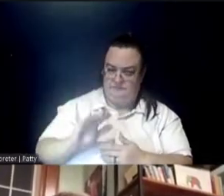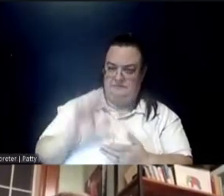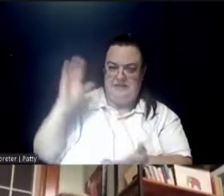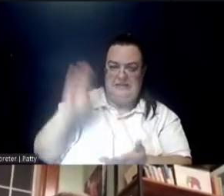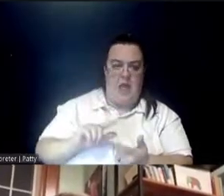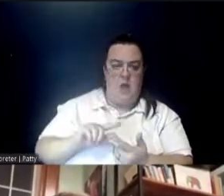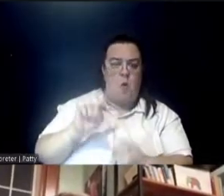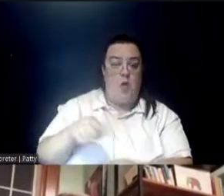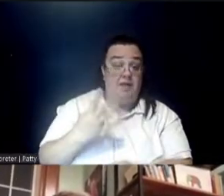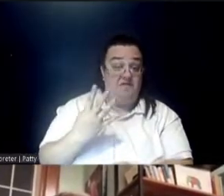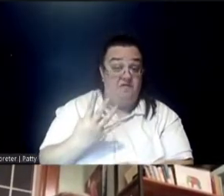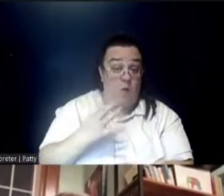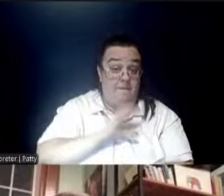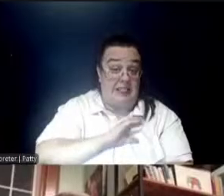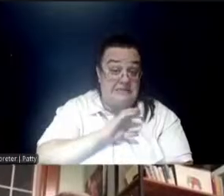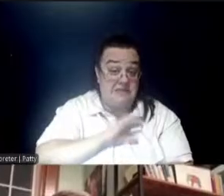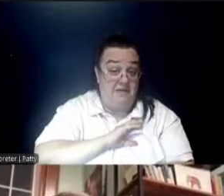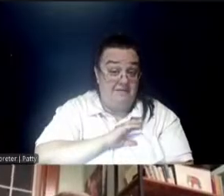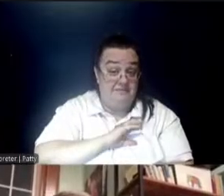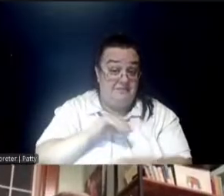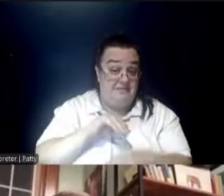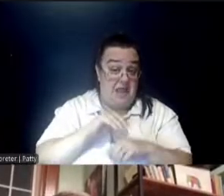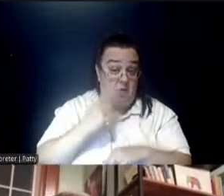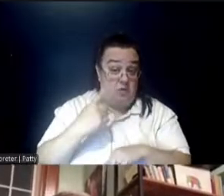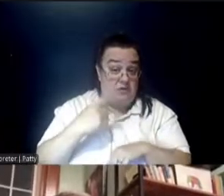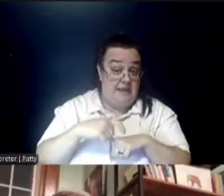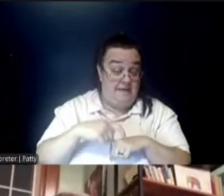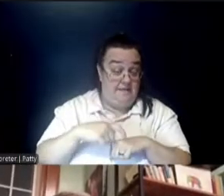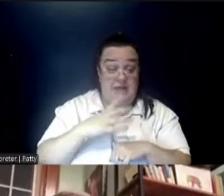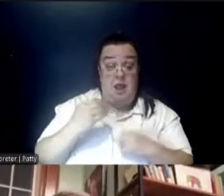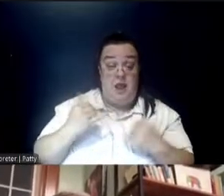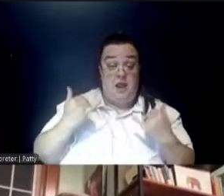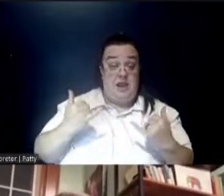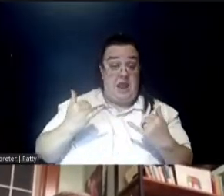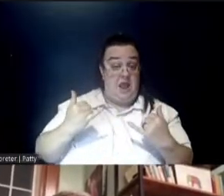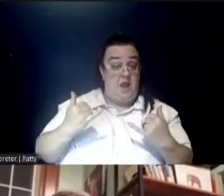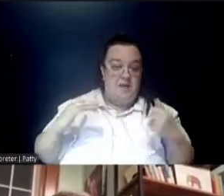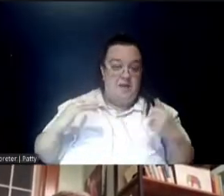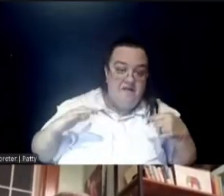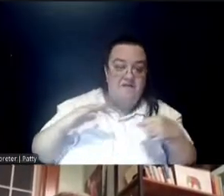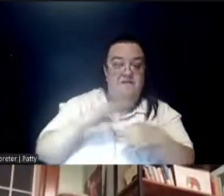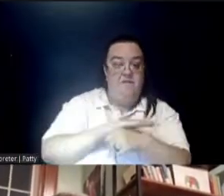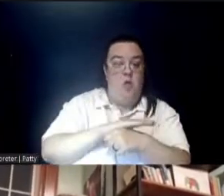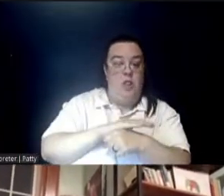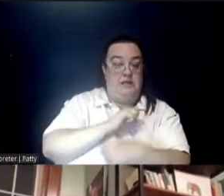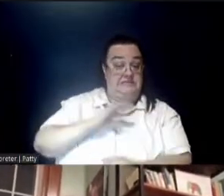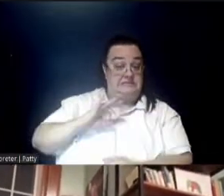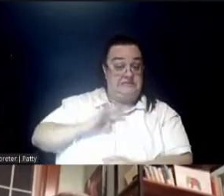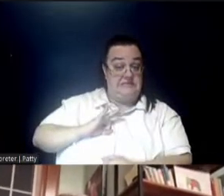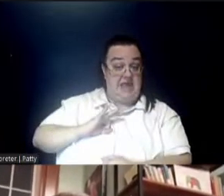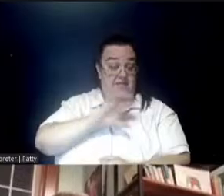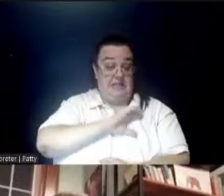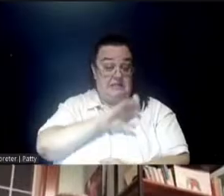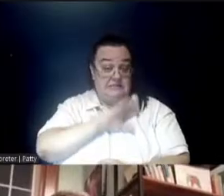officers at one point, and now we're fully staffed in the police department, which is,